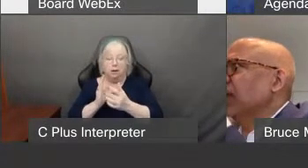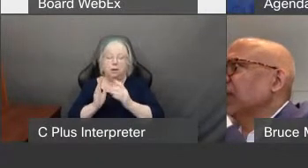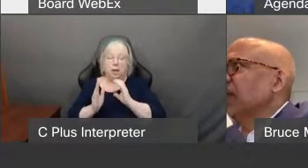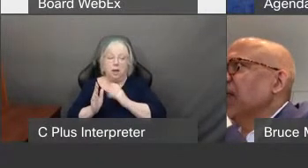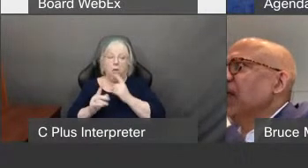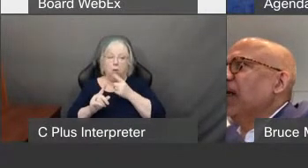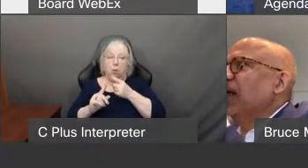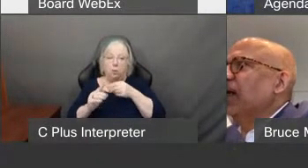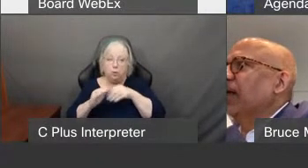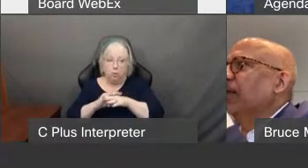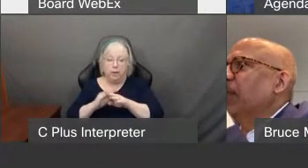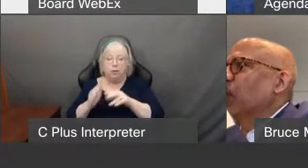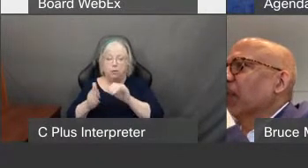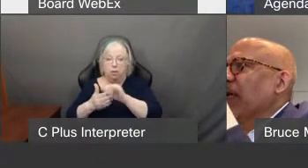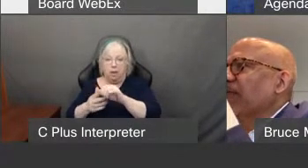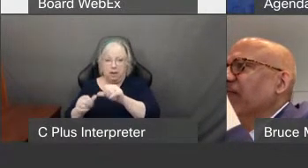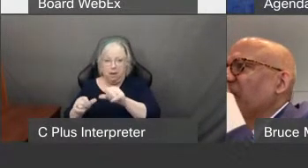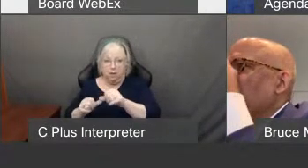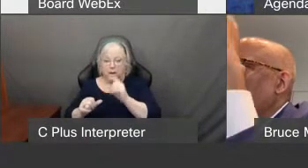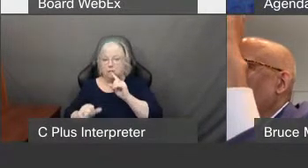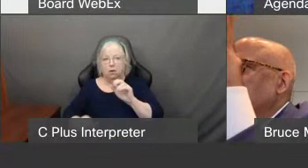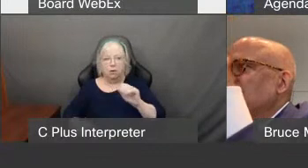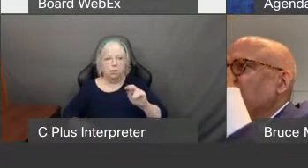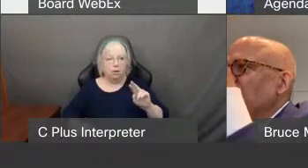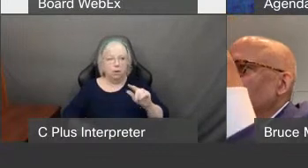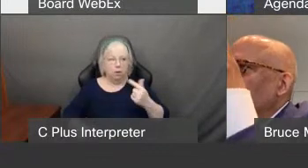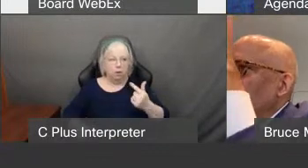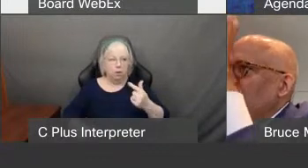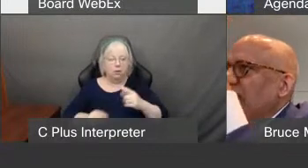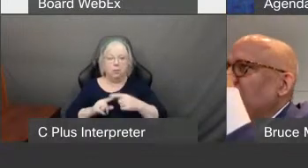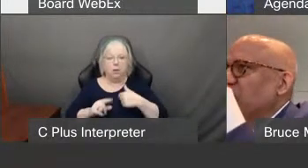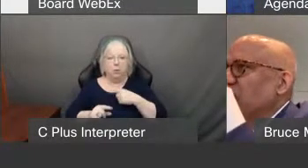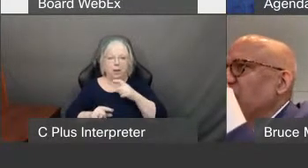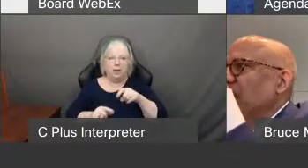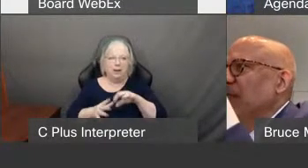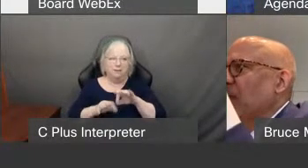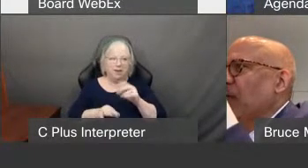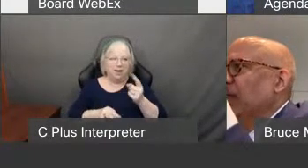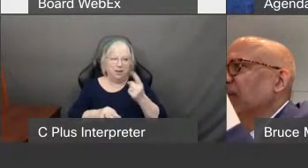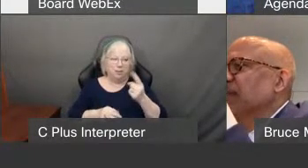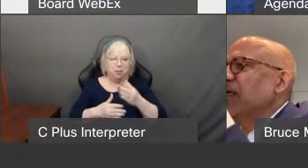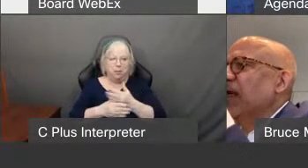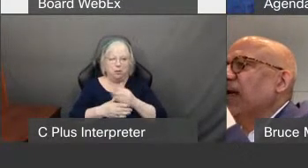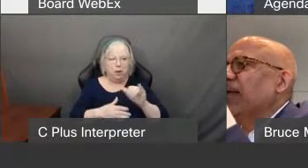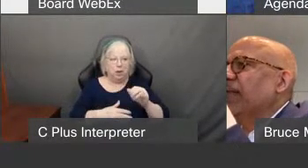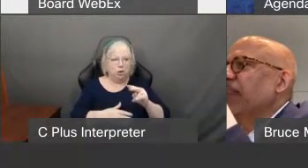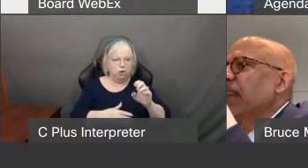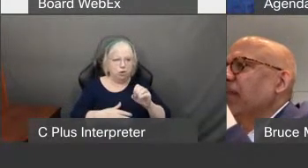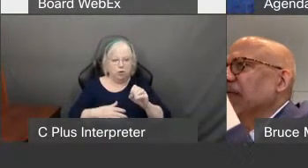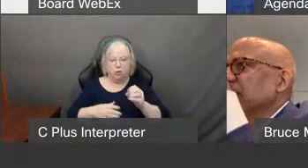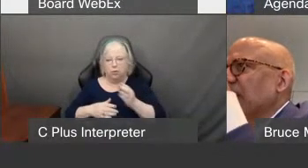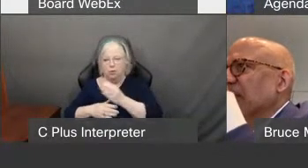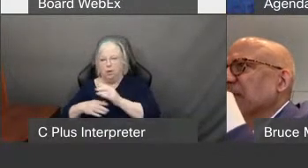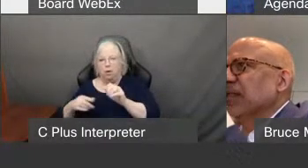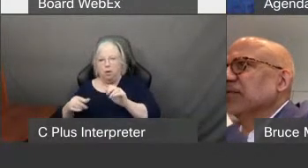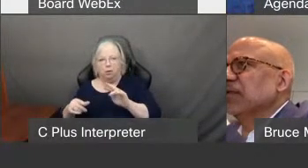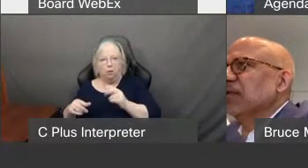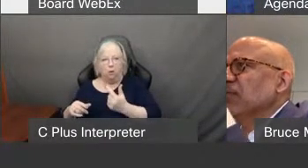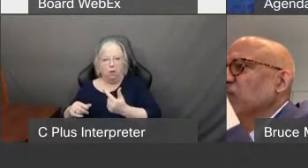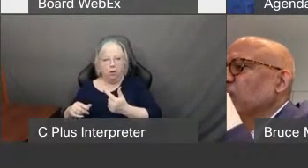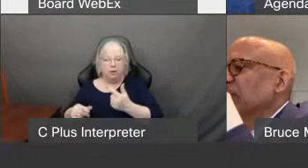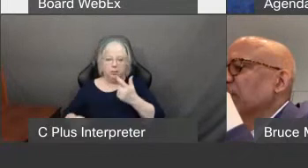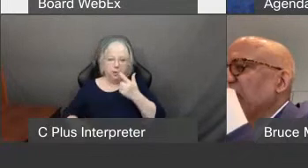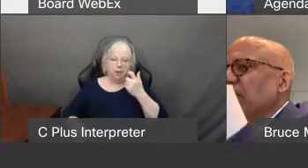in August. But we're going to have to find something between June and August, because, like I said,